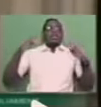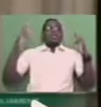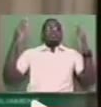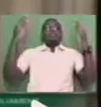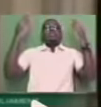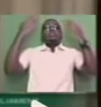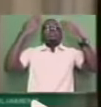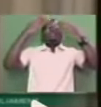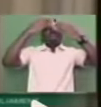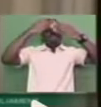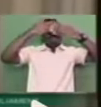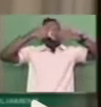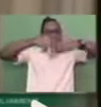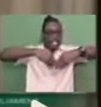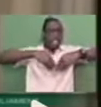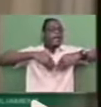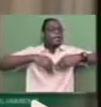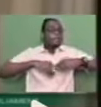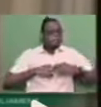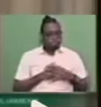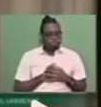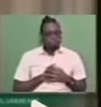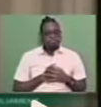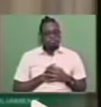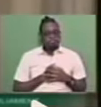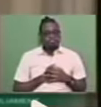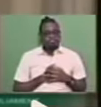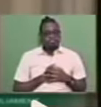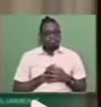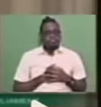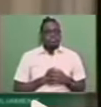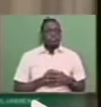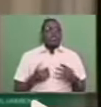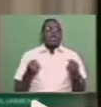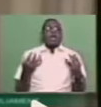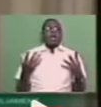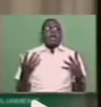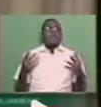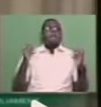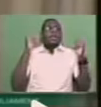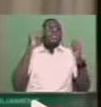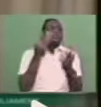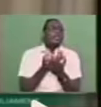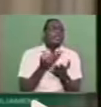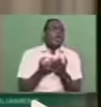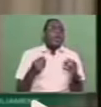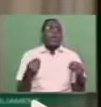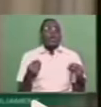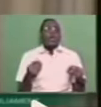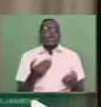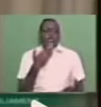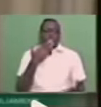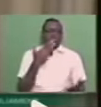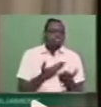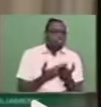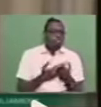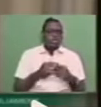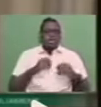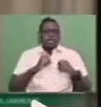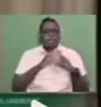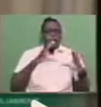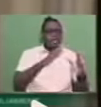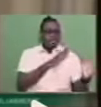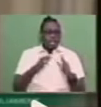our direction. What was a bright plan of this Minister of Finance? And guess what? He astonishingly gave